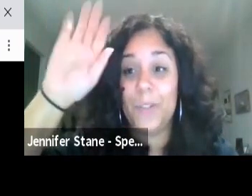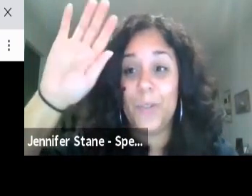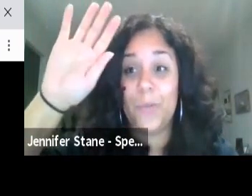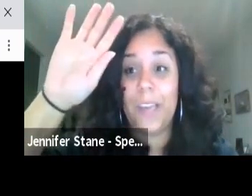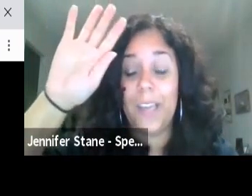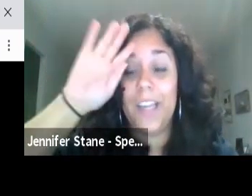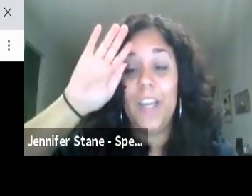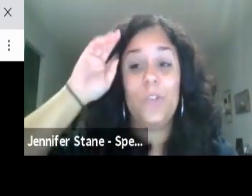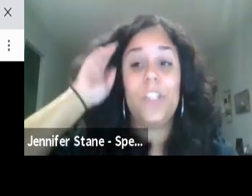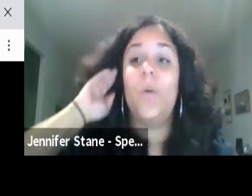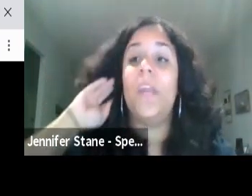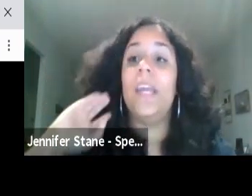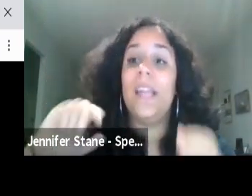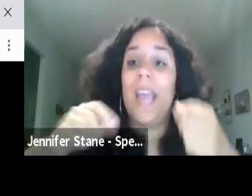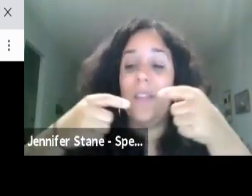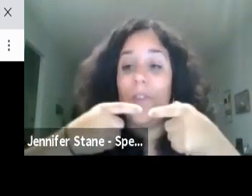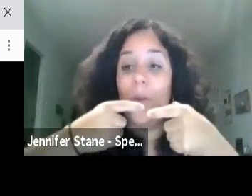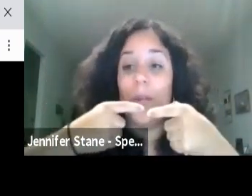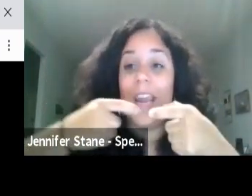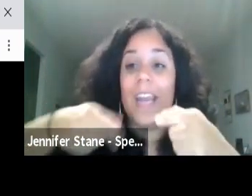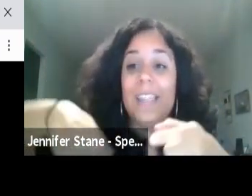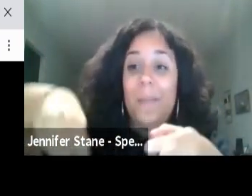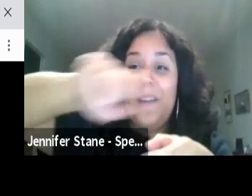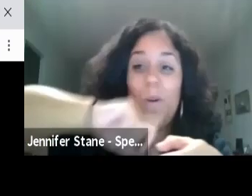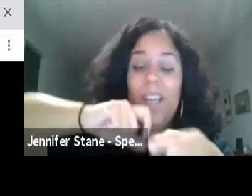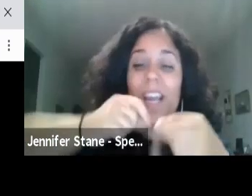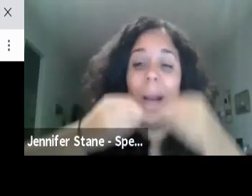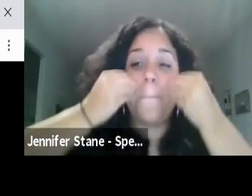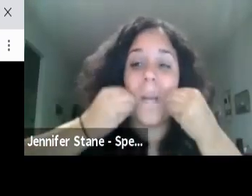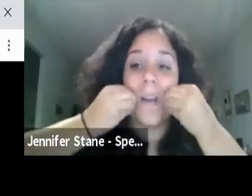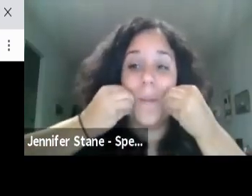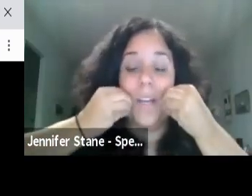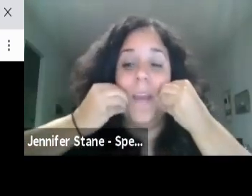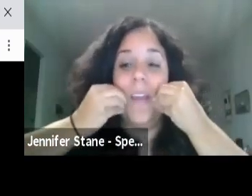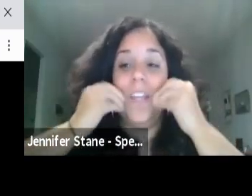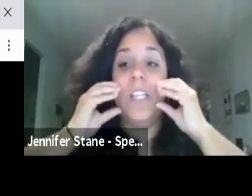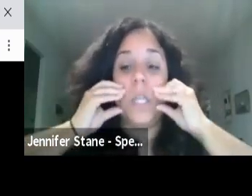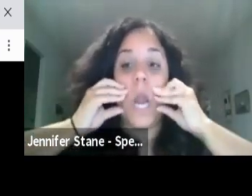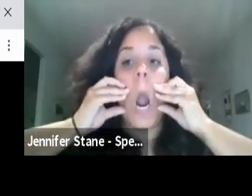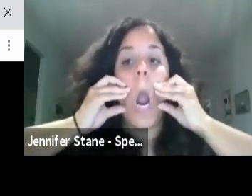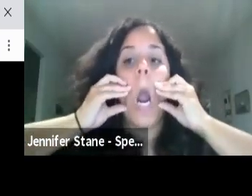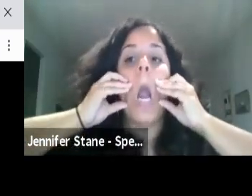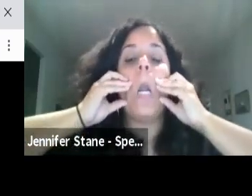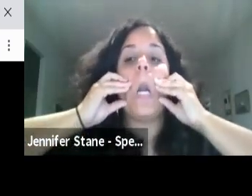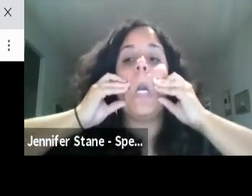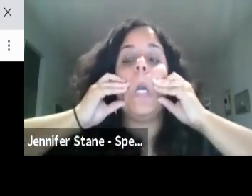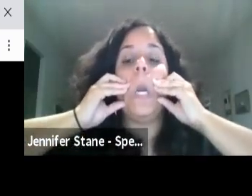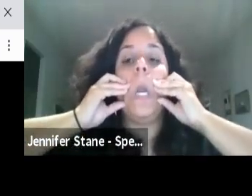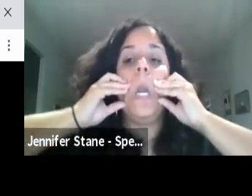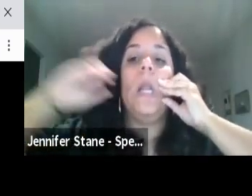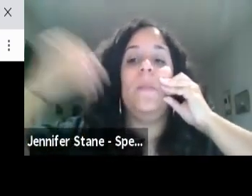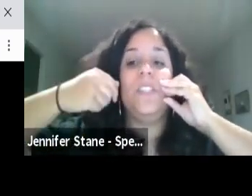here old school, when you used to go in and they had the foam trays and they put the foam in there, put it in your mouth, and you gotta sit there, and you're